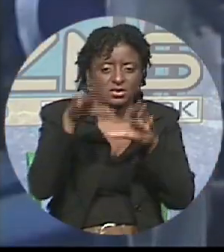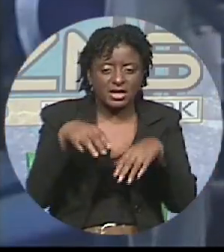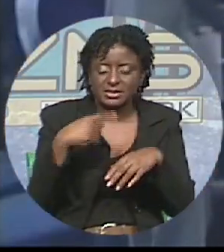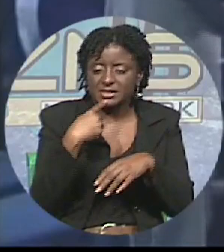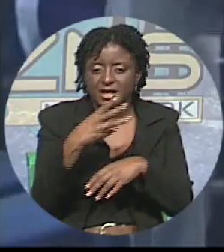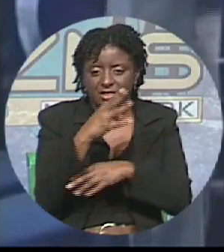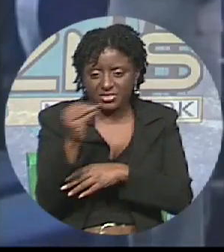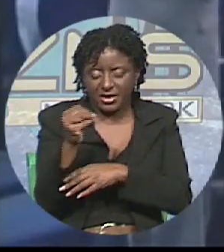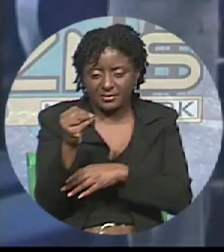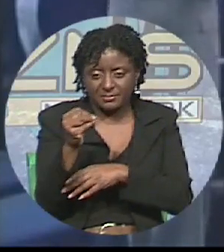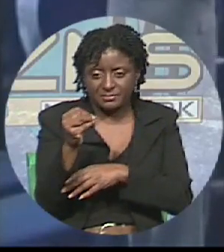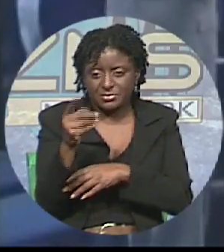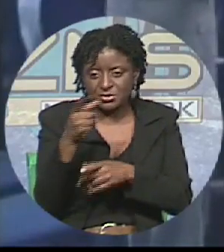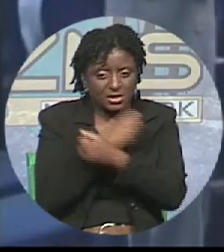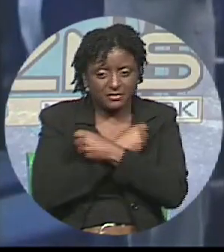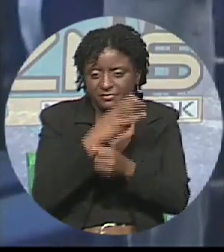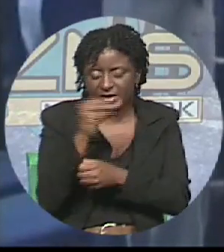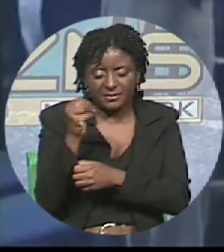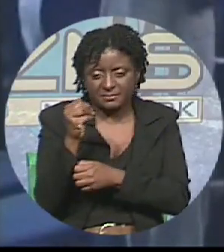them.